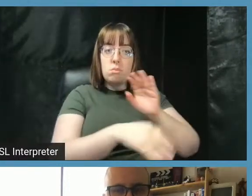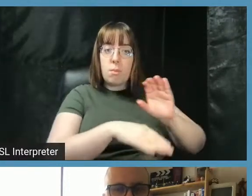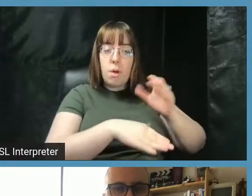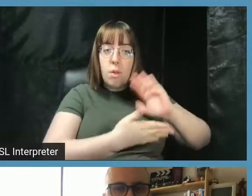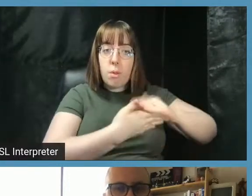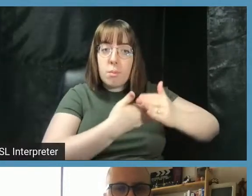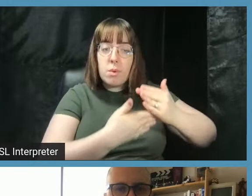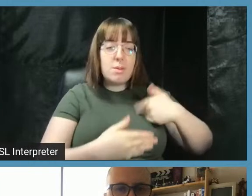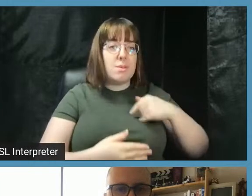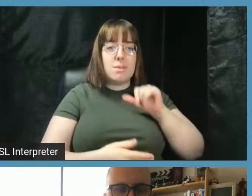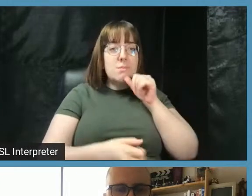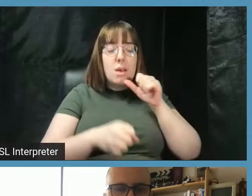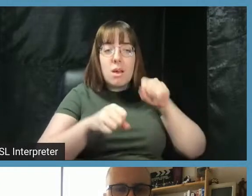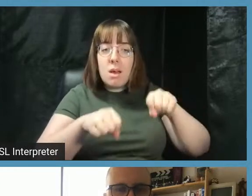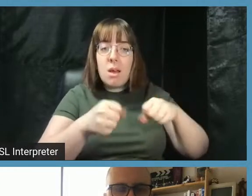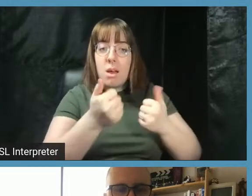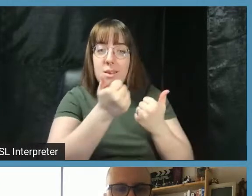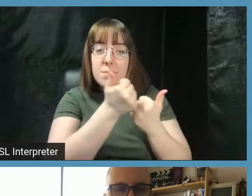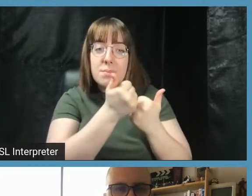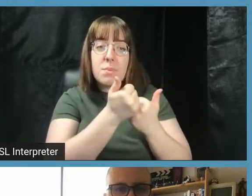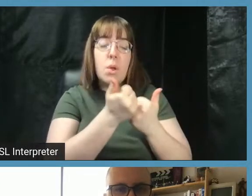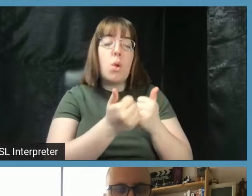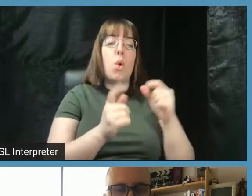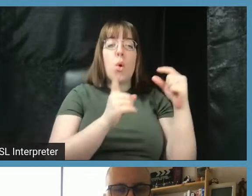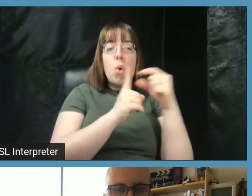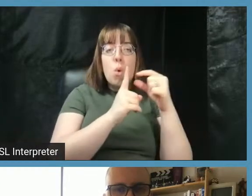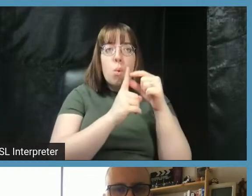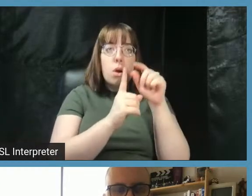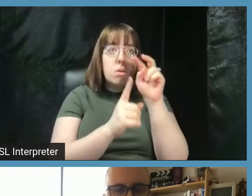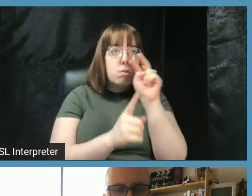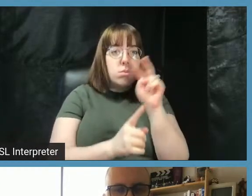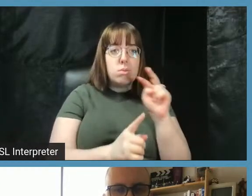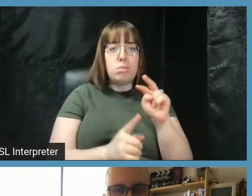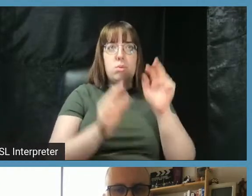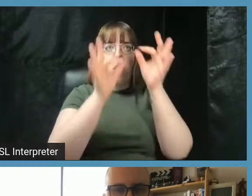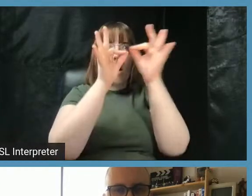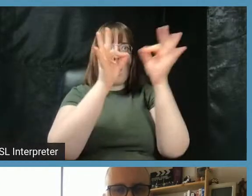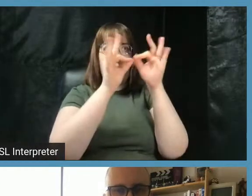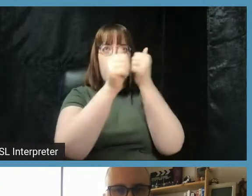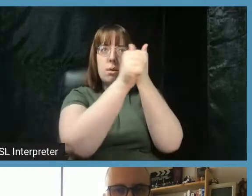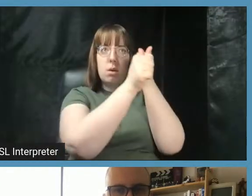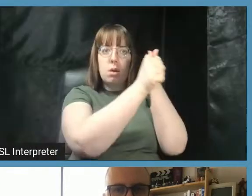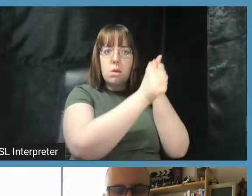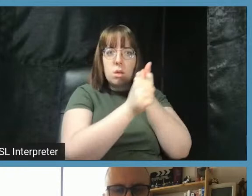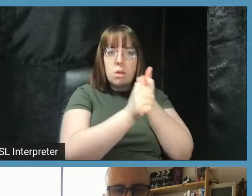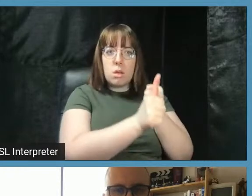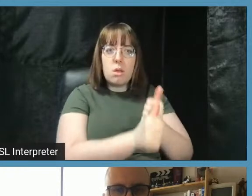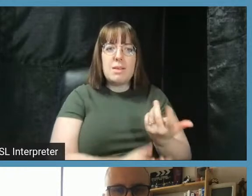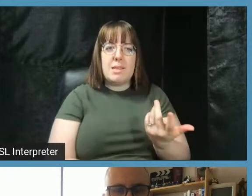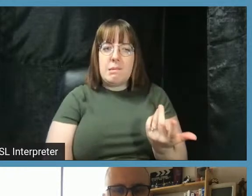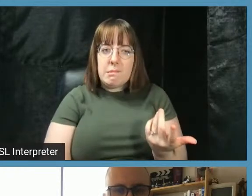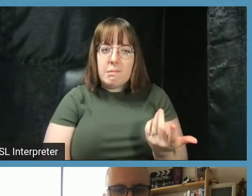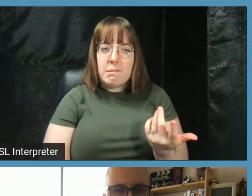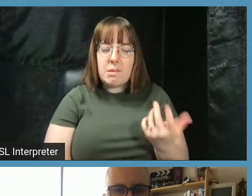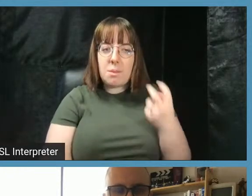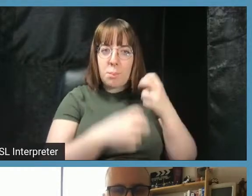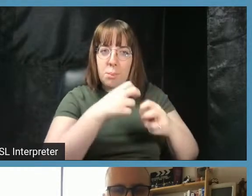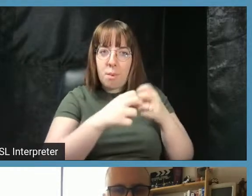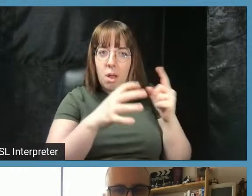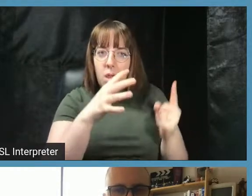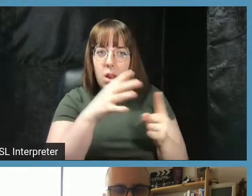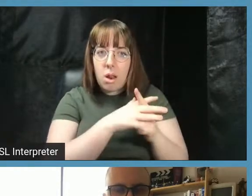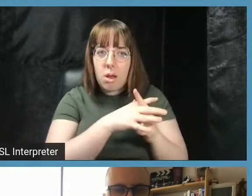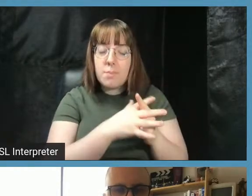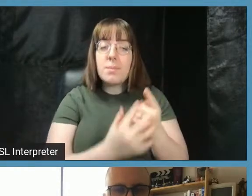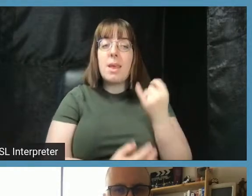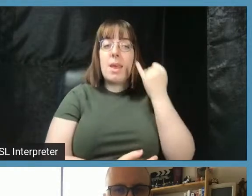going to be able to support things like word tracking or line tracking that certain enlargement software offers. So whenever you possibly